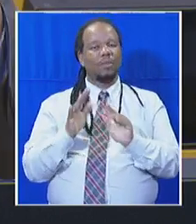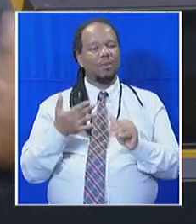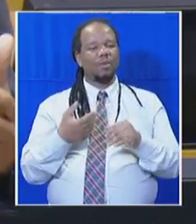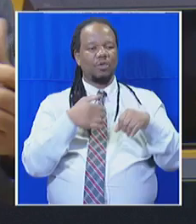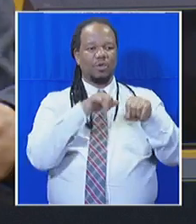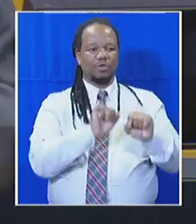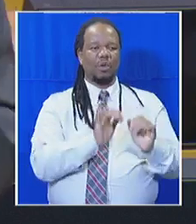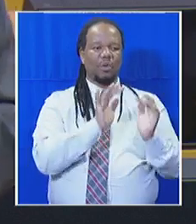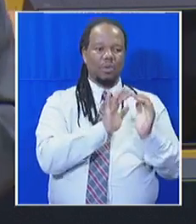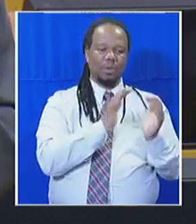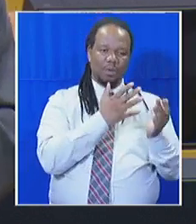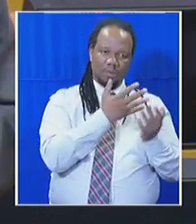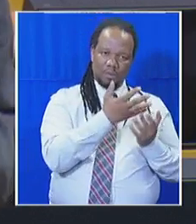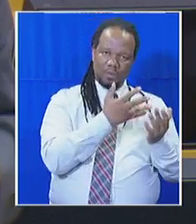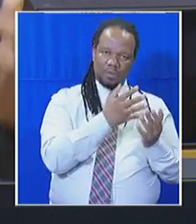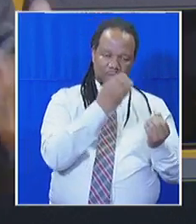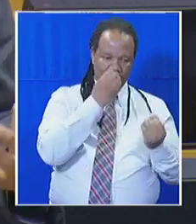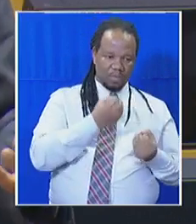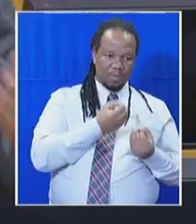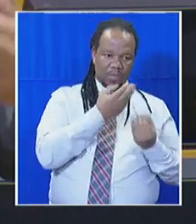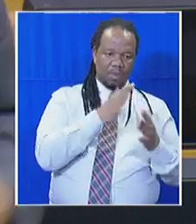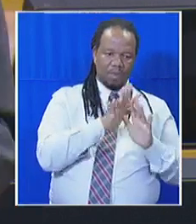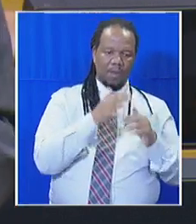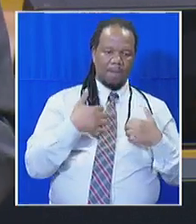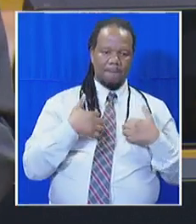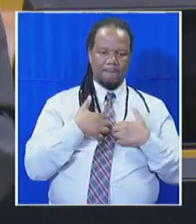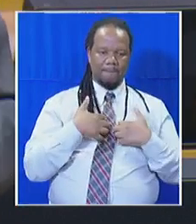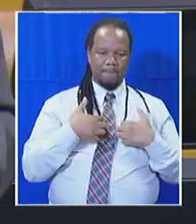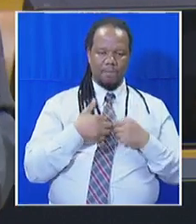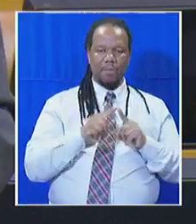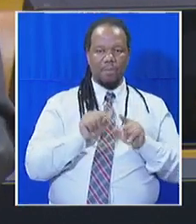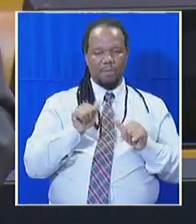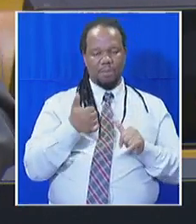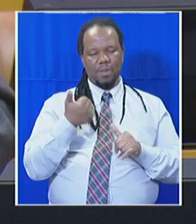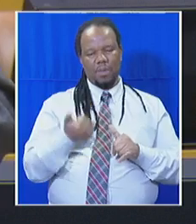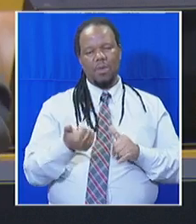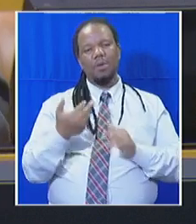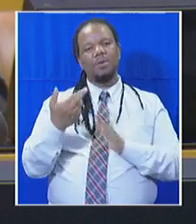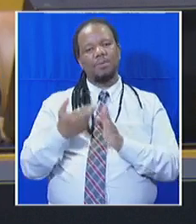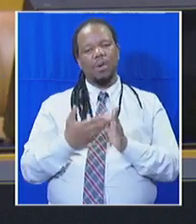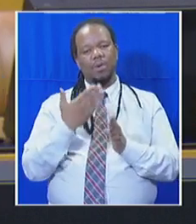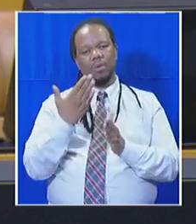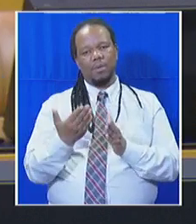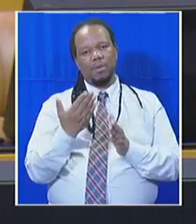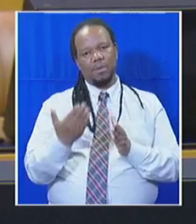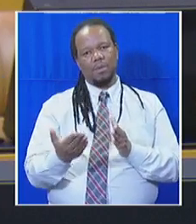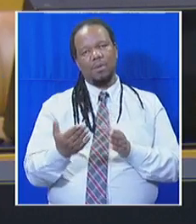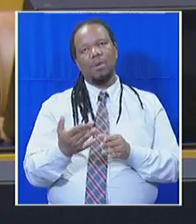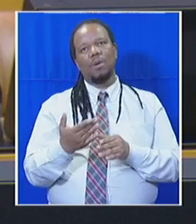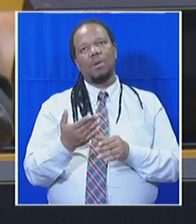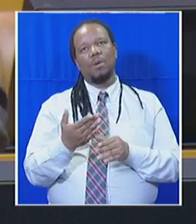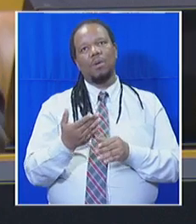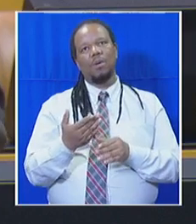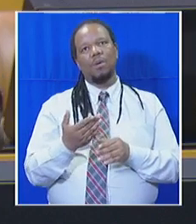to express our anxiety in relation to receiving the report so that we could table it and bring it to the attention